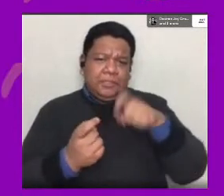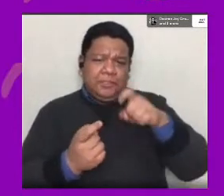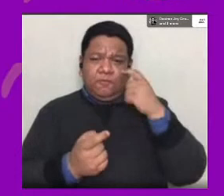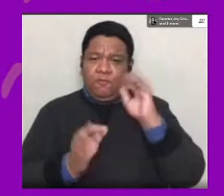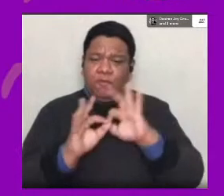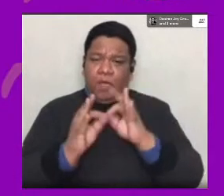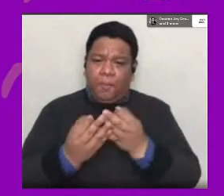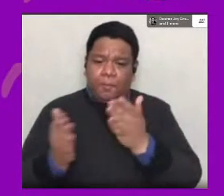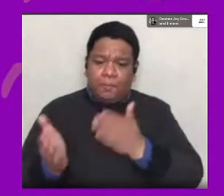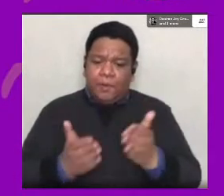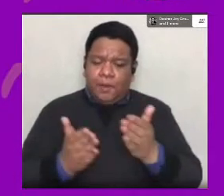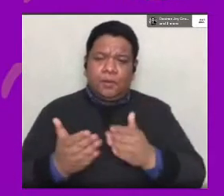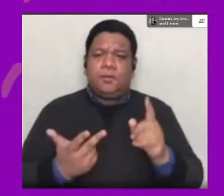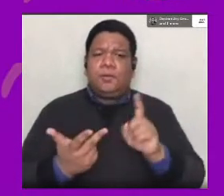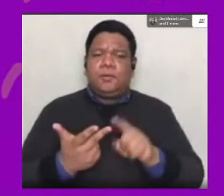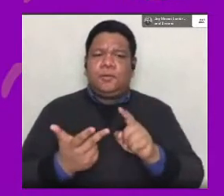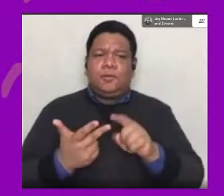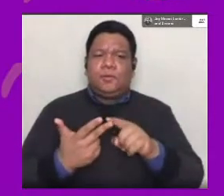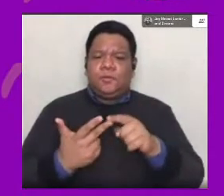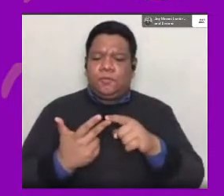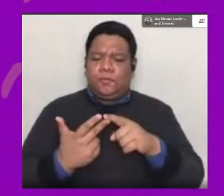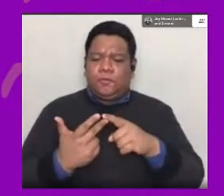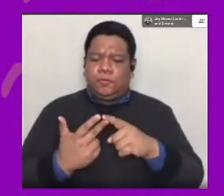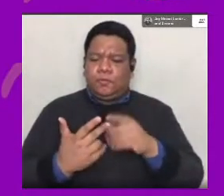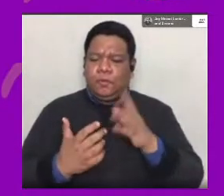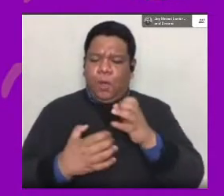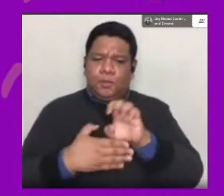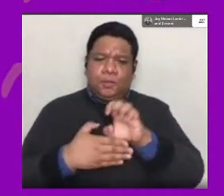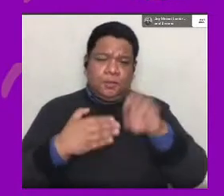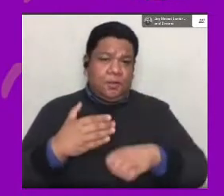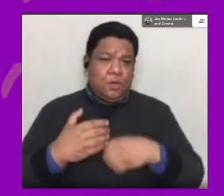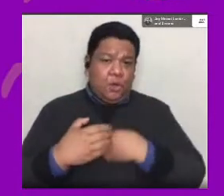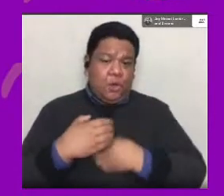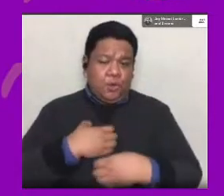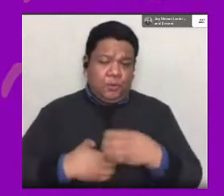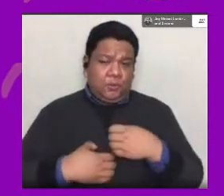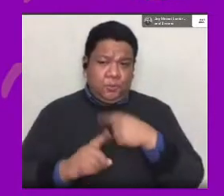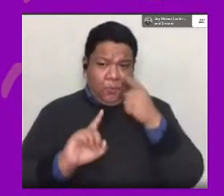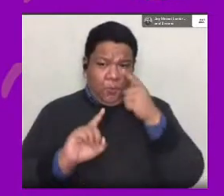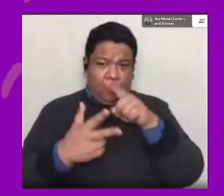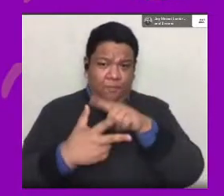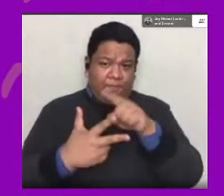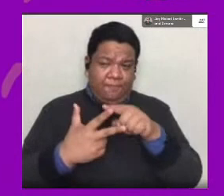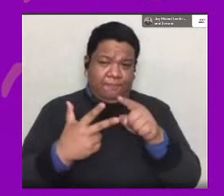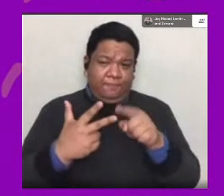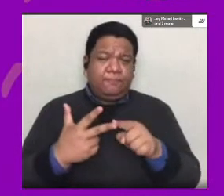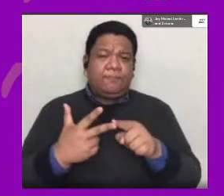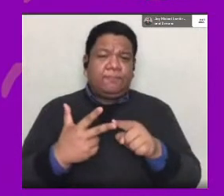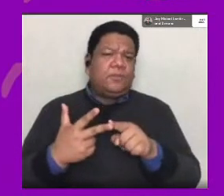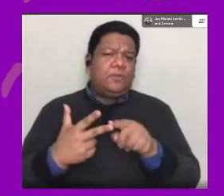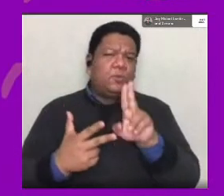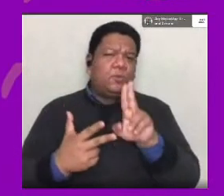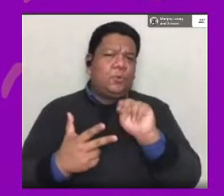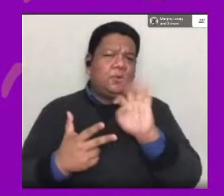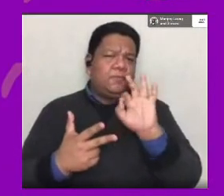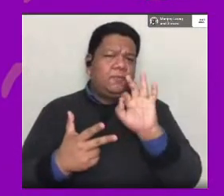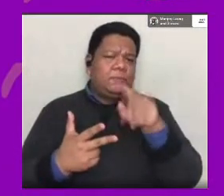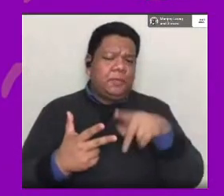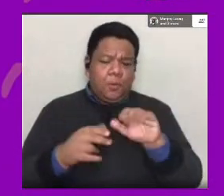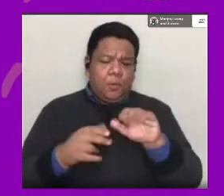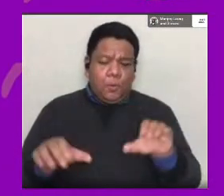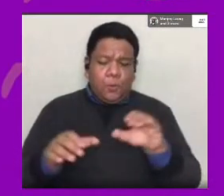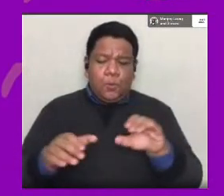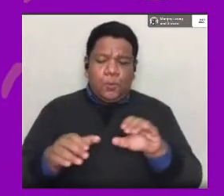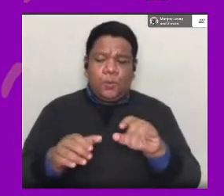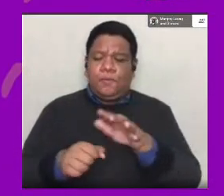harmful practices to women and girls. In pursuit of these goals, UNFPA works to use demographic